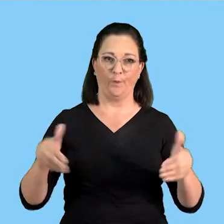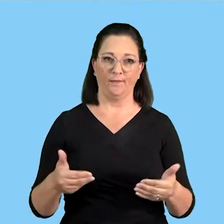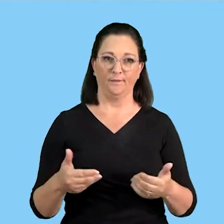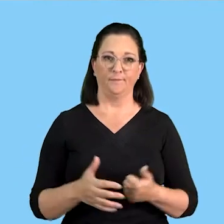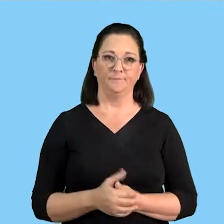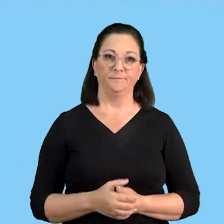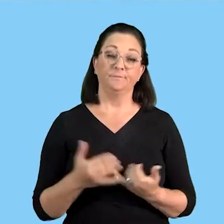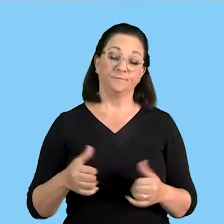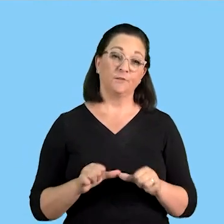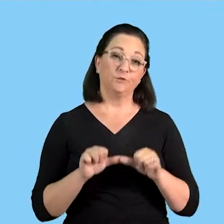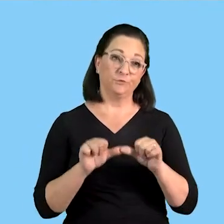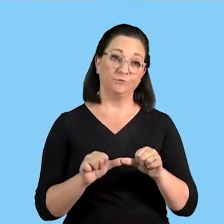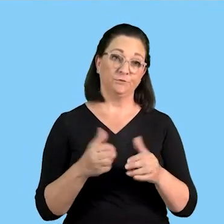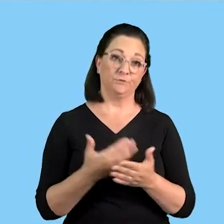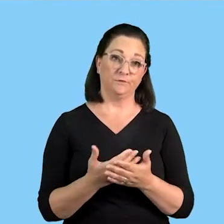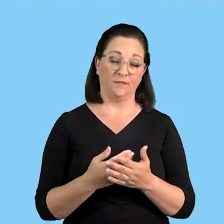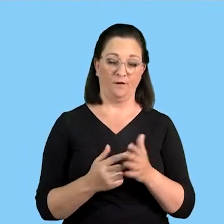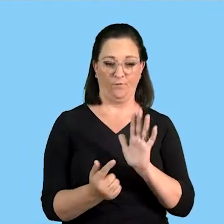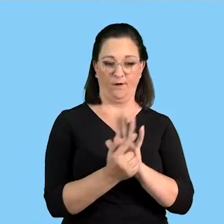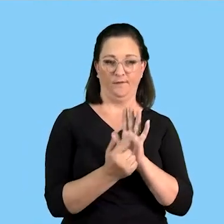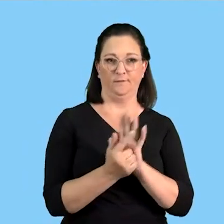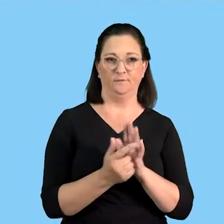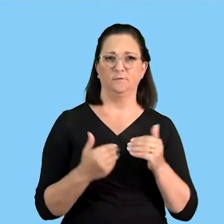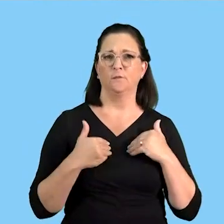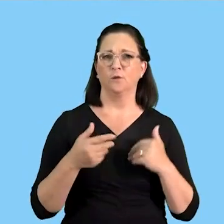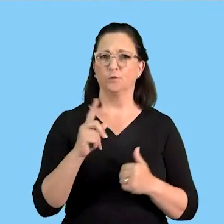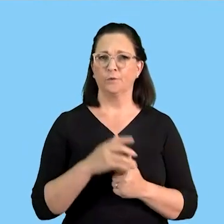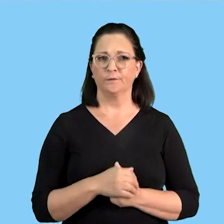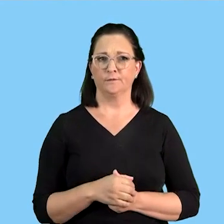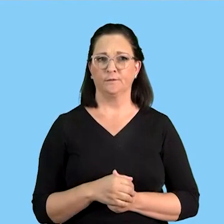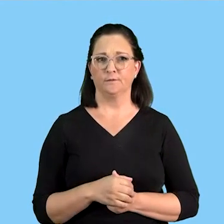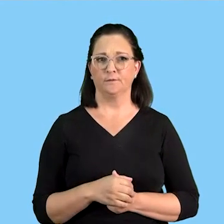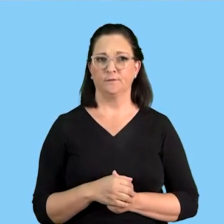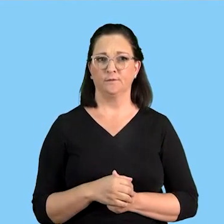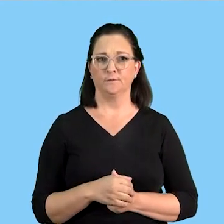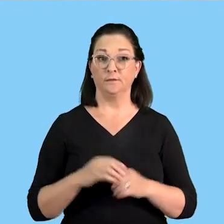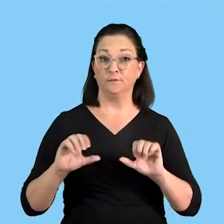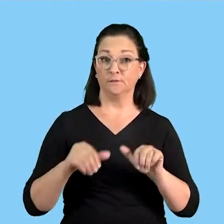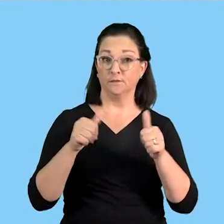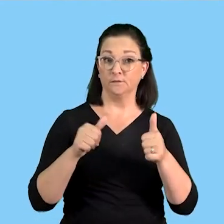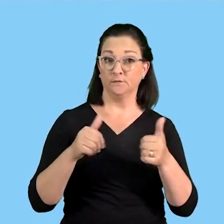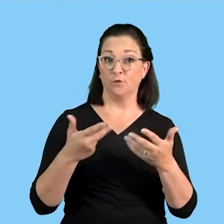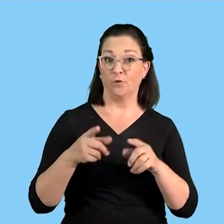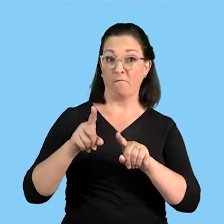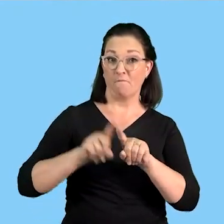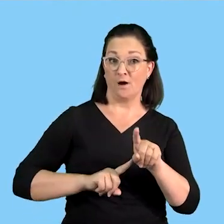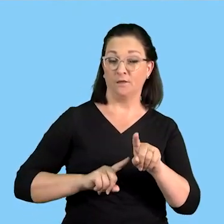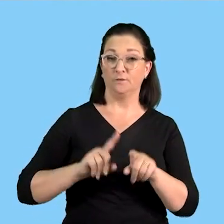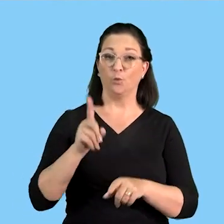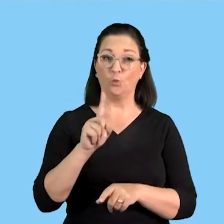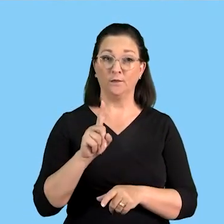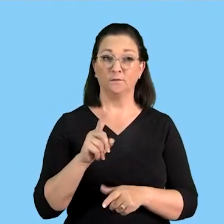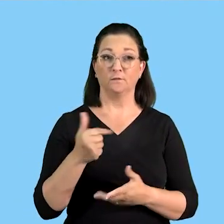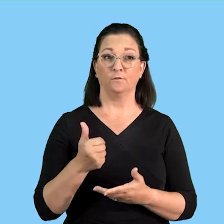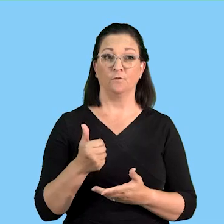Welcome back. Now let us continue the main part of our lesson. We'll start by looking into the success and failure